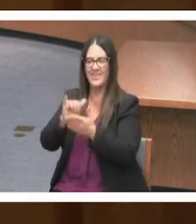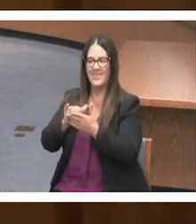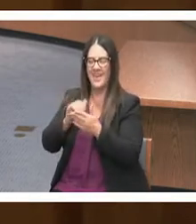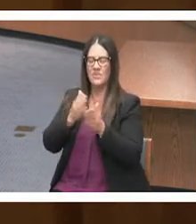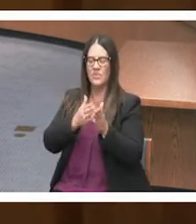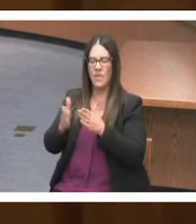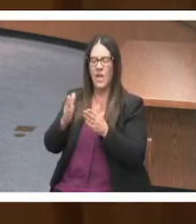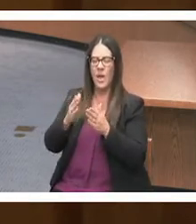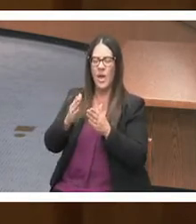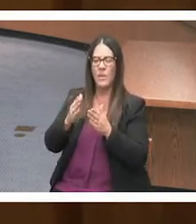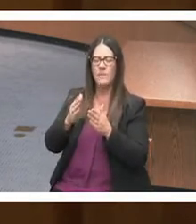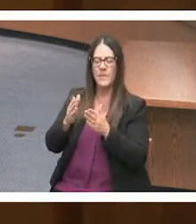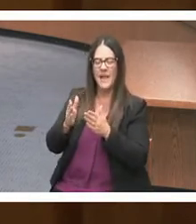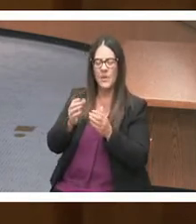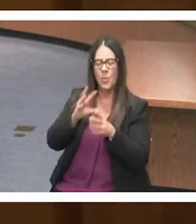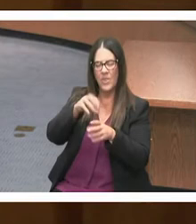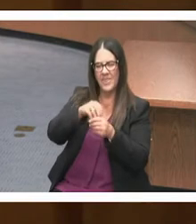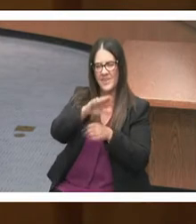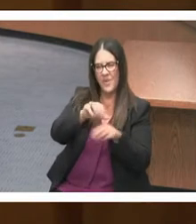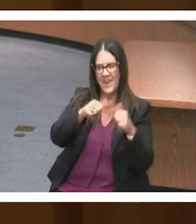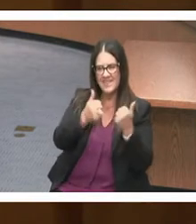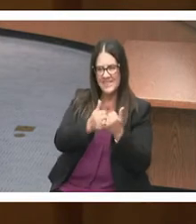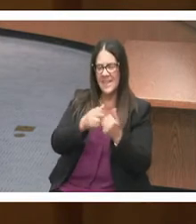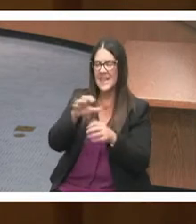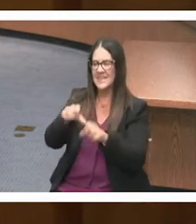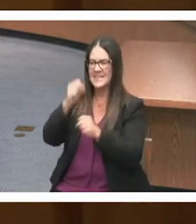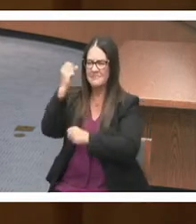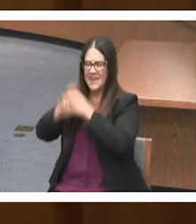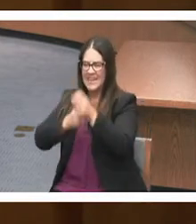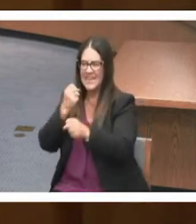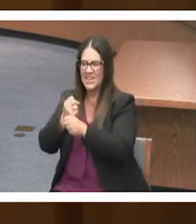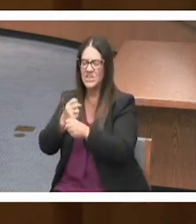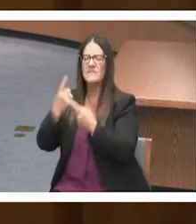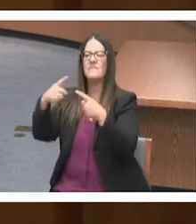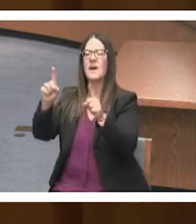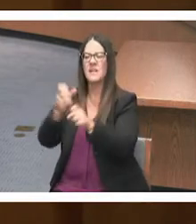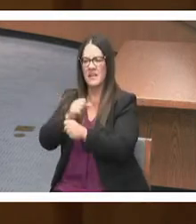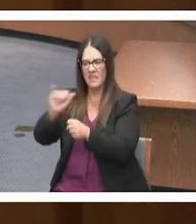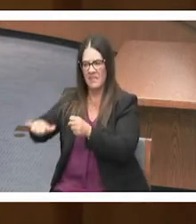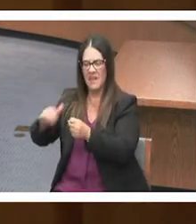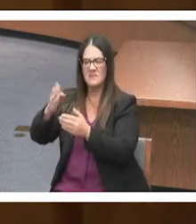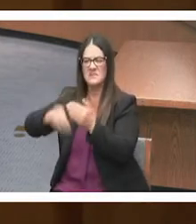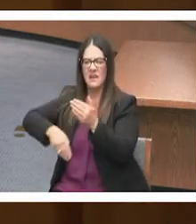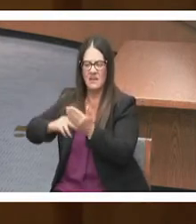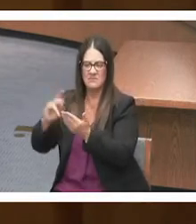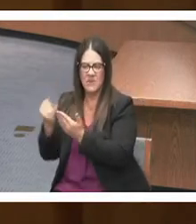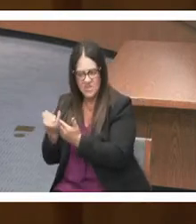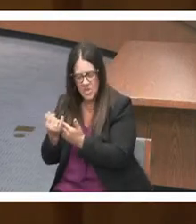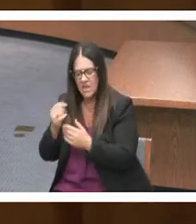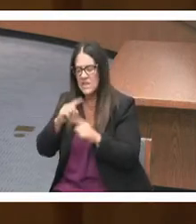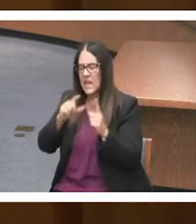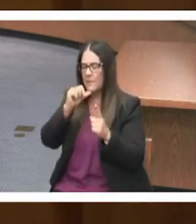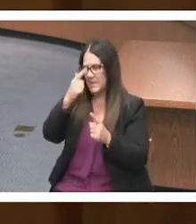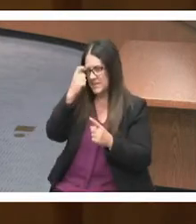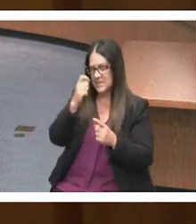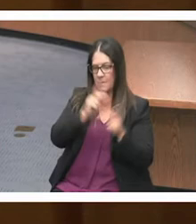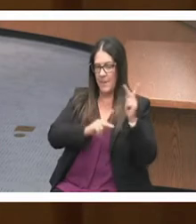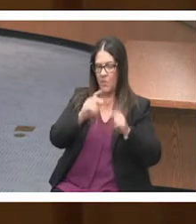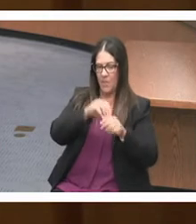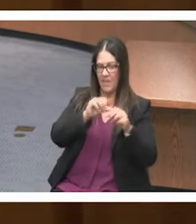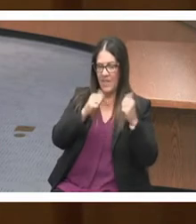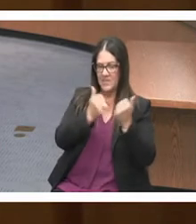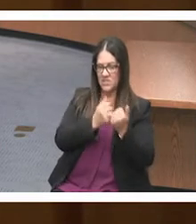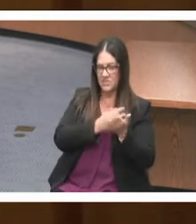agency? And it takes literally years to get these projects done. Now, that's not because there's any failure of people within our agency.